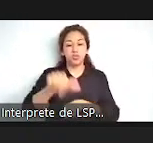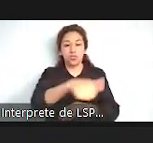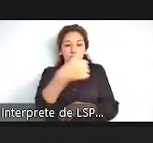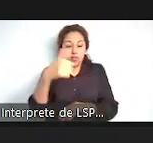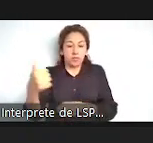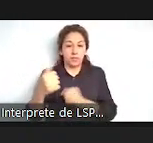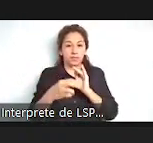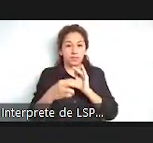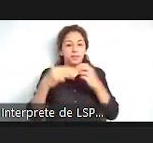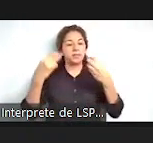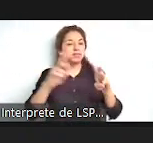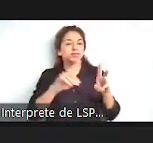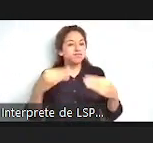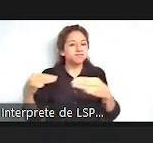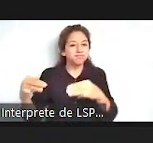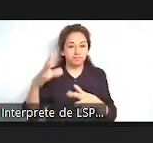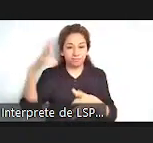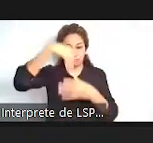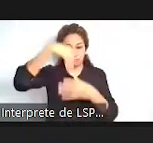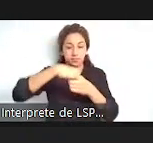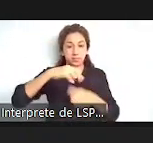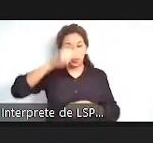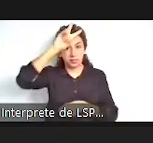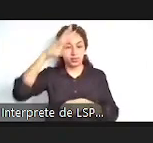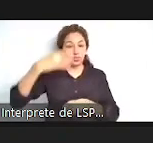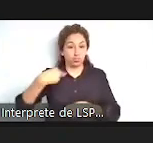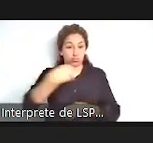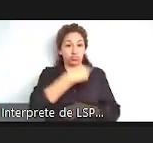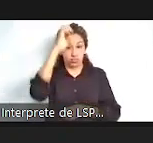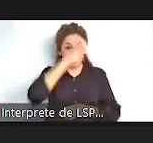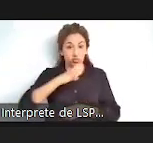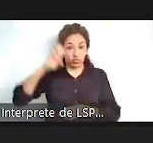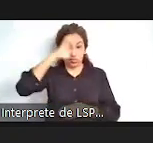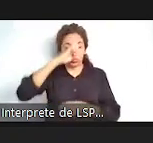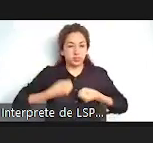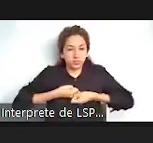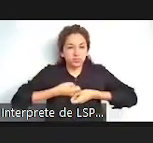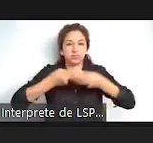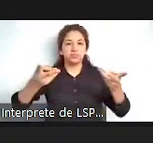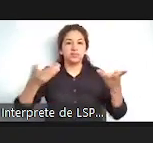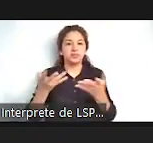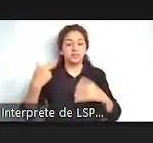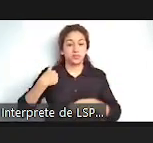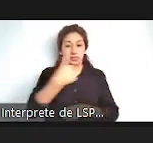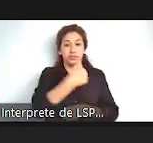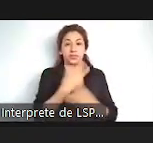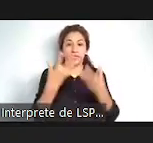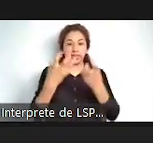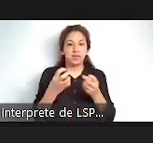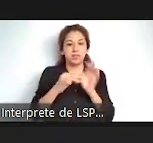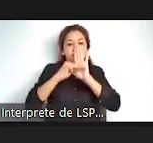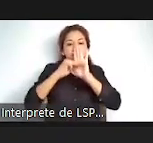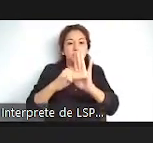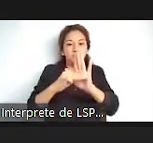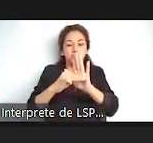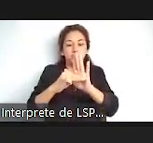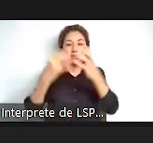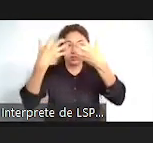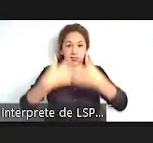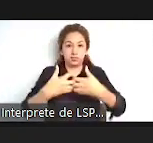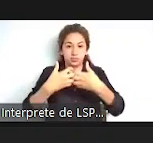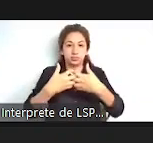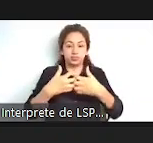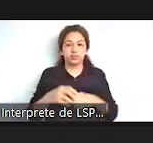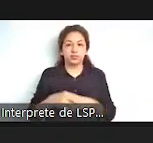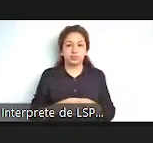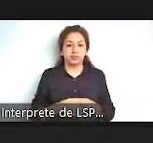model for other markets that are also important for peru and the message from europe is that we would like to promote the business models